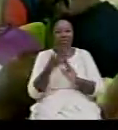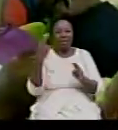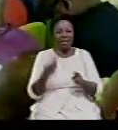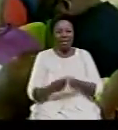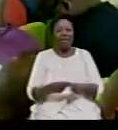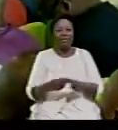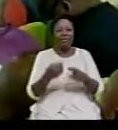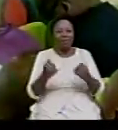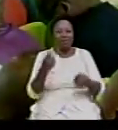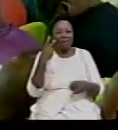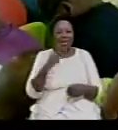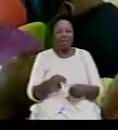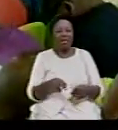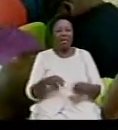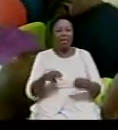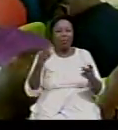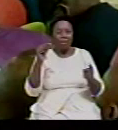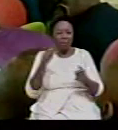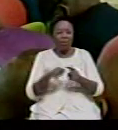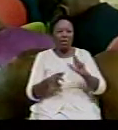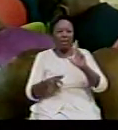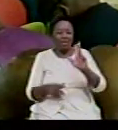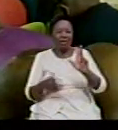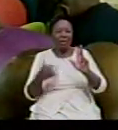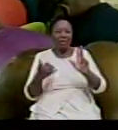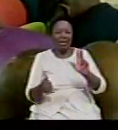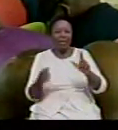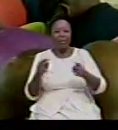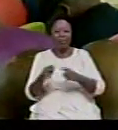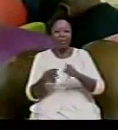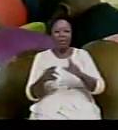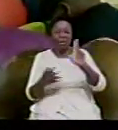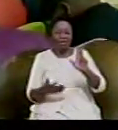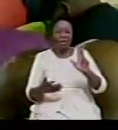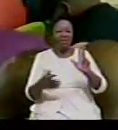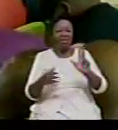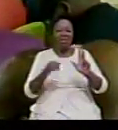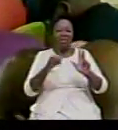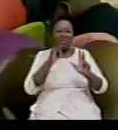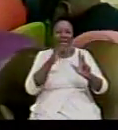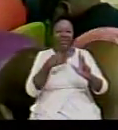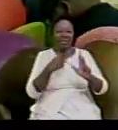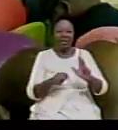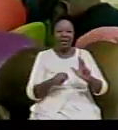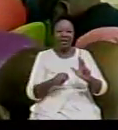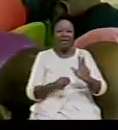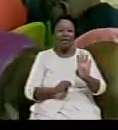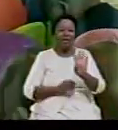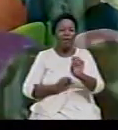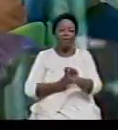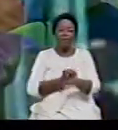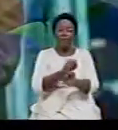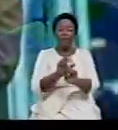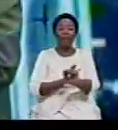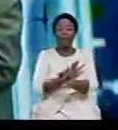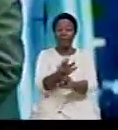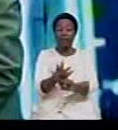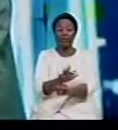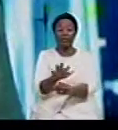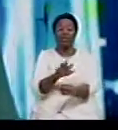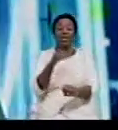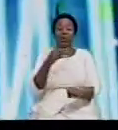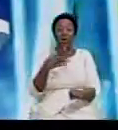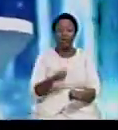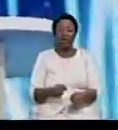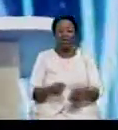to point number three now. Point number three is a fortress of steadfast fortitude